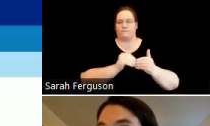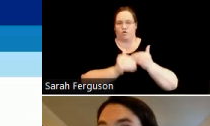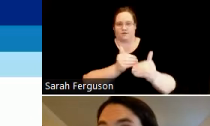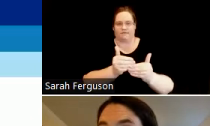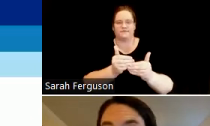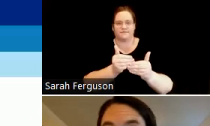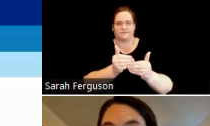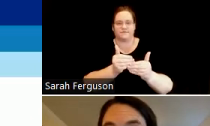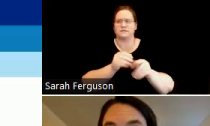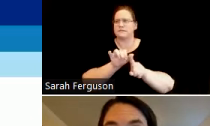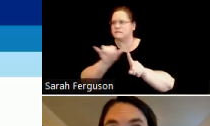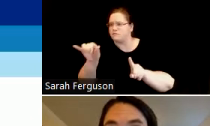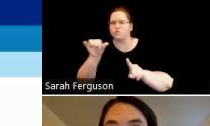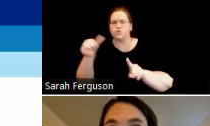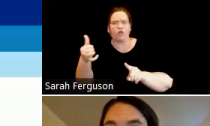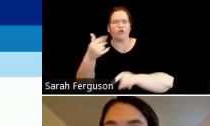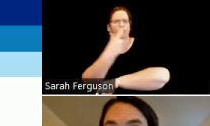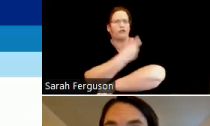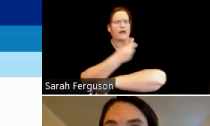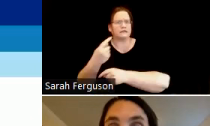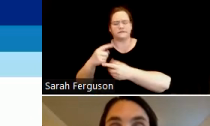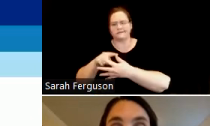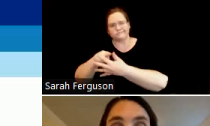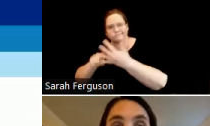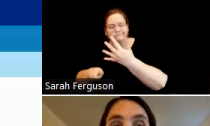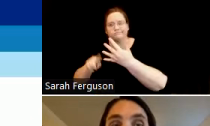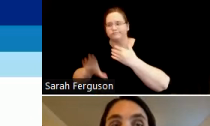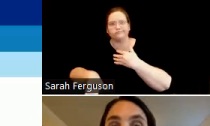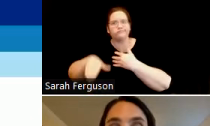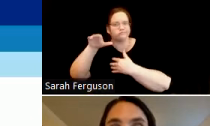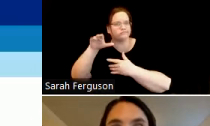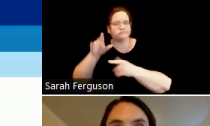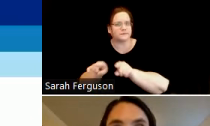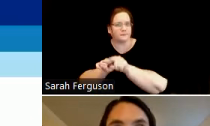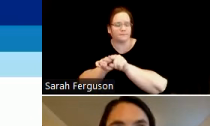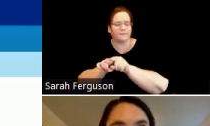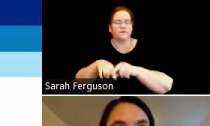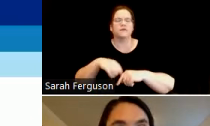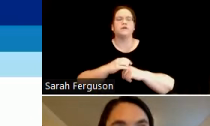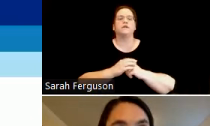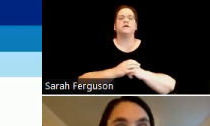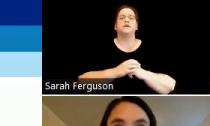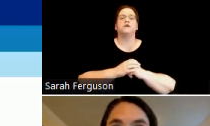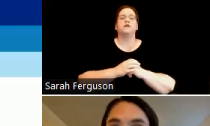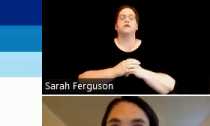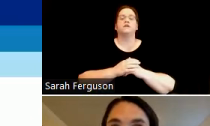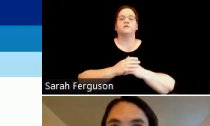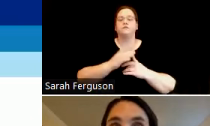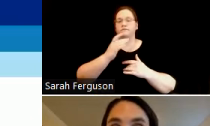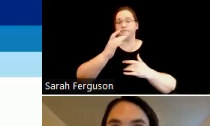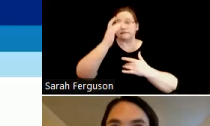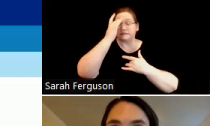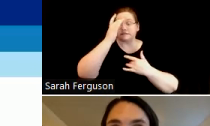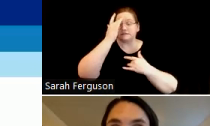similar to other vaccines that your child has received. The pathogens like